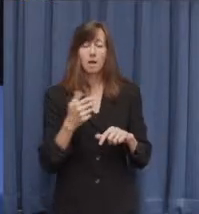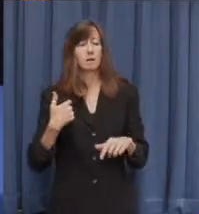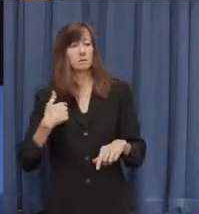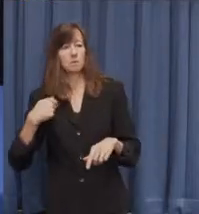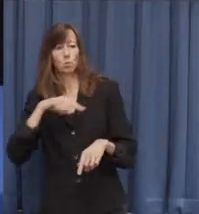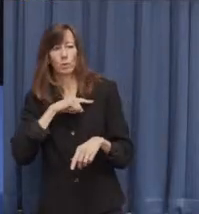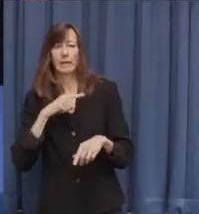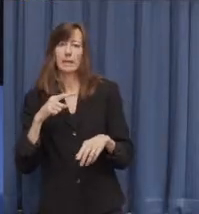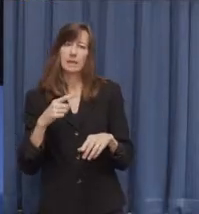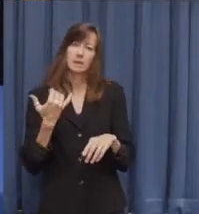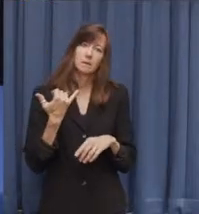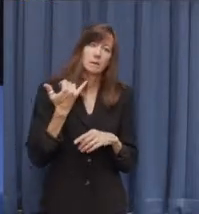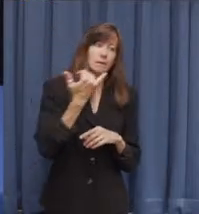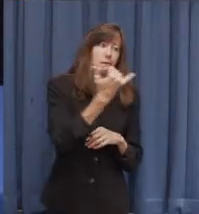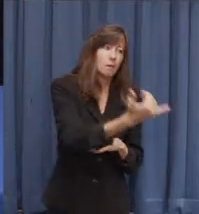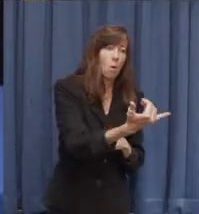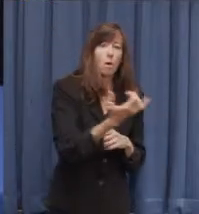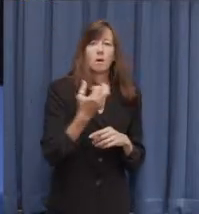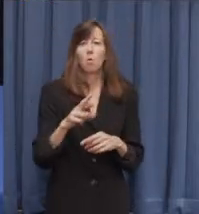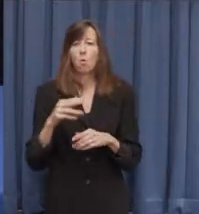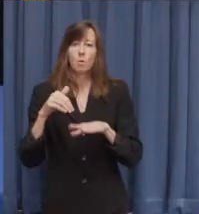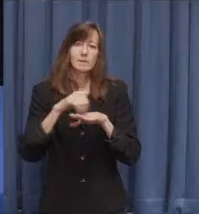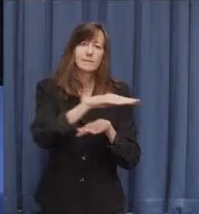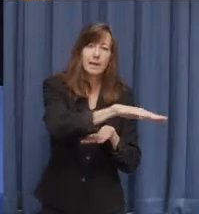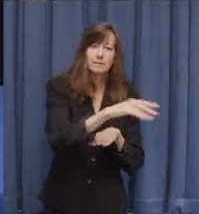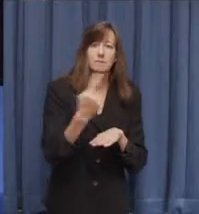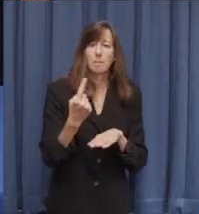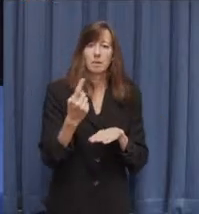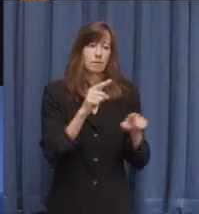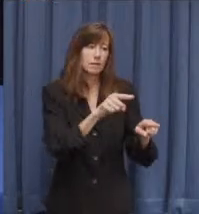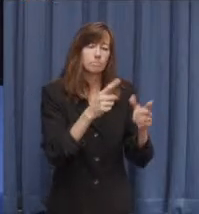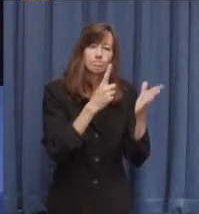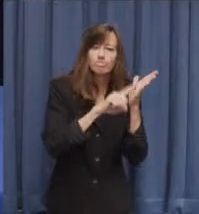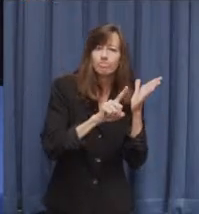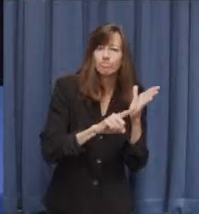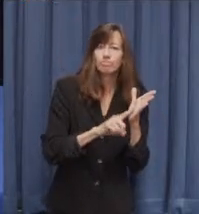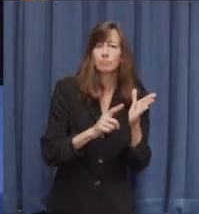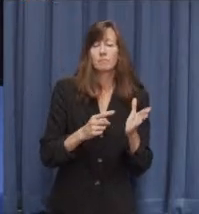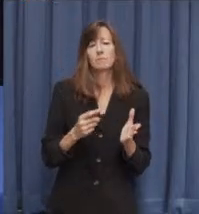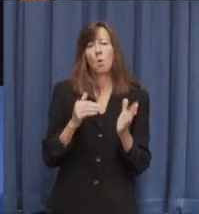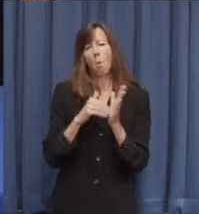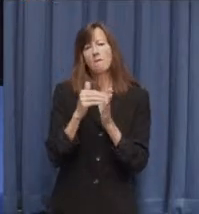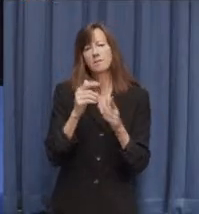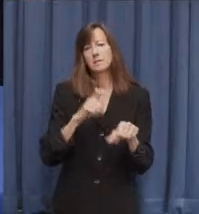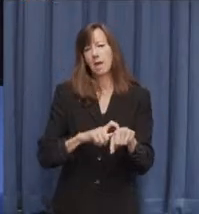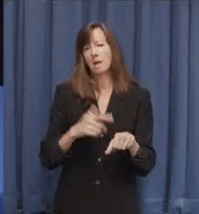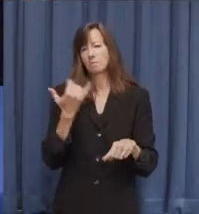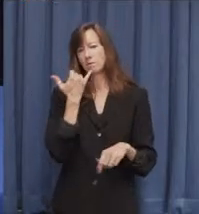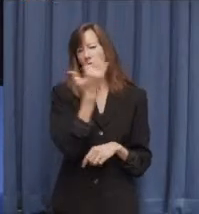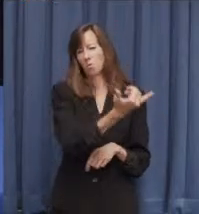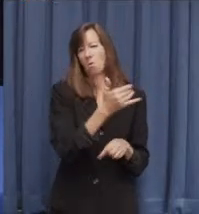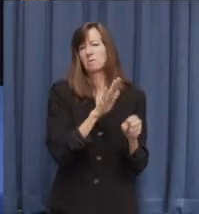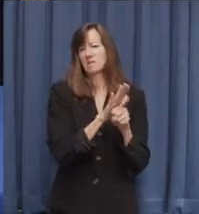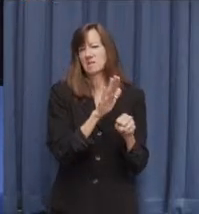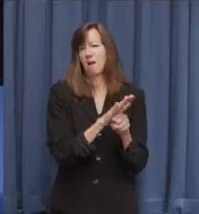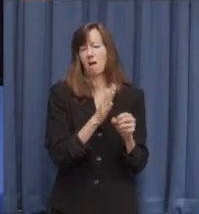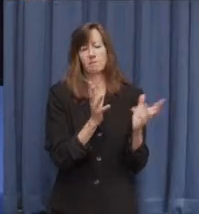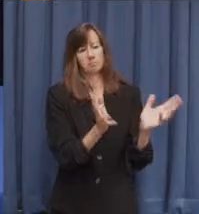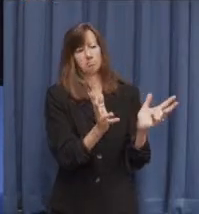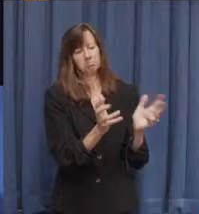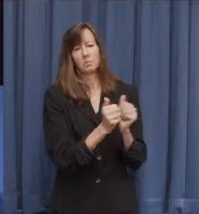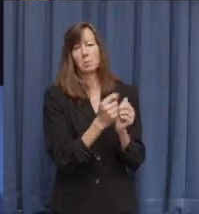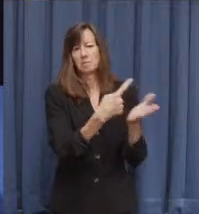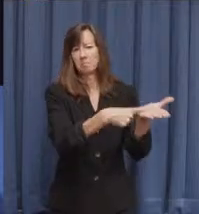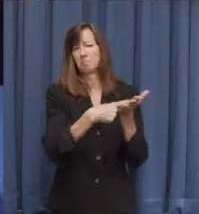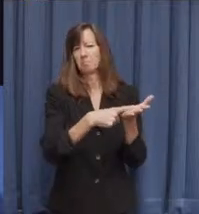to remind them, and in most cases that's what we've been able to do. But again, that works through you all helping make